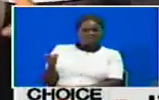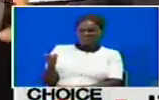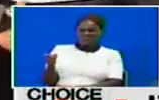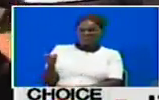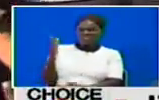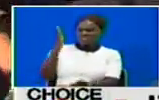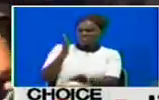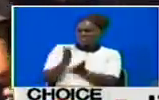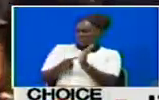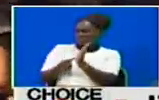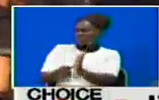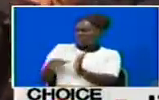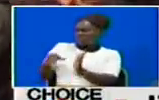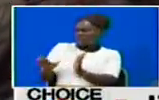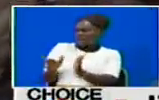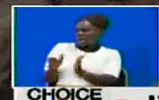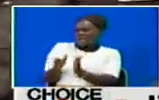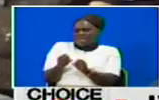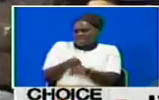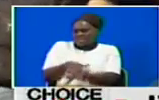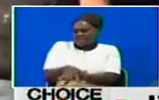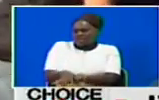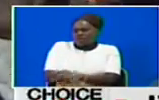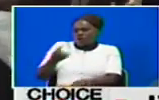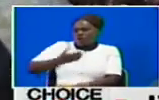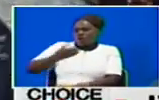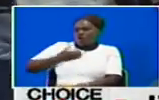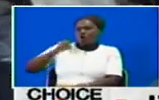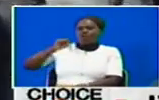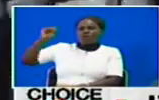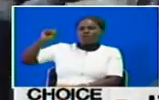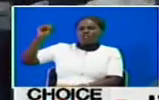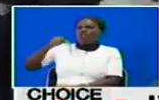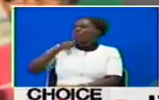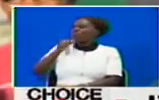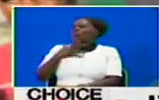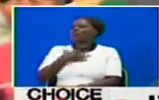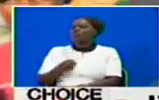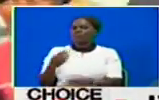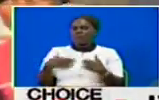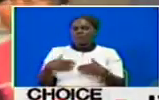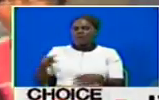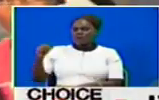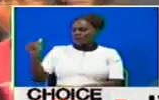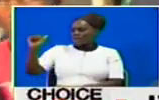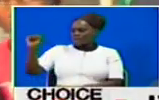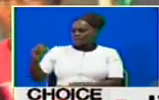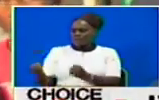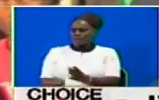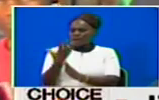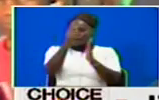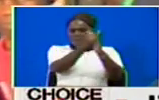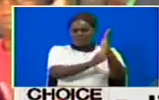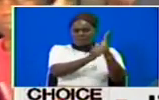proof that the principals were influenced by their own political ambitions rather than the will of the people. NASA will be launching its manifesto